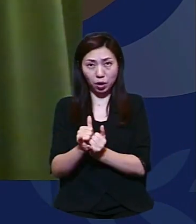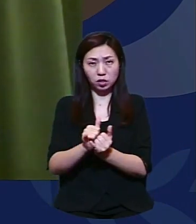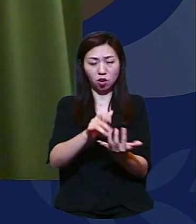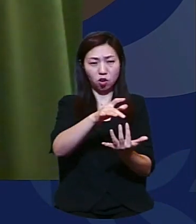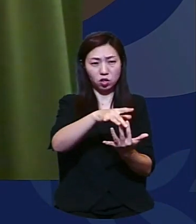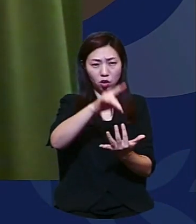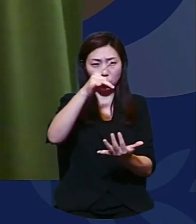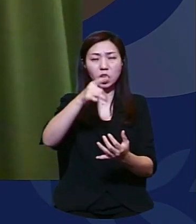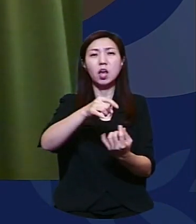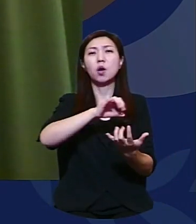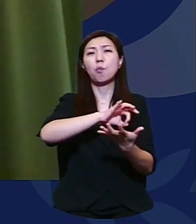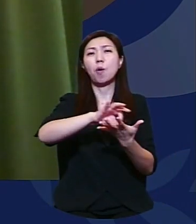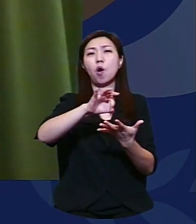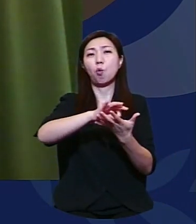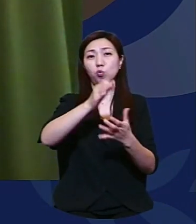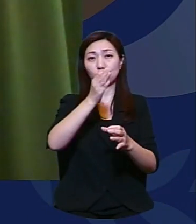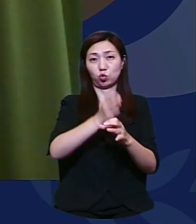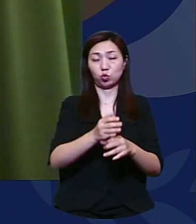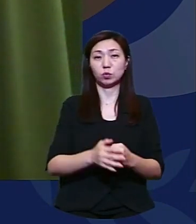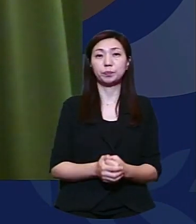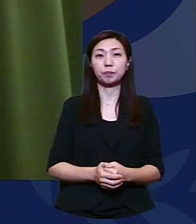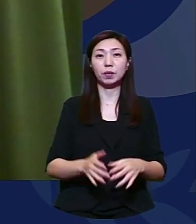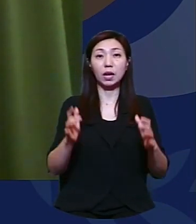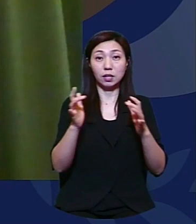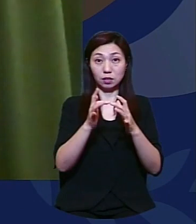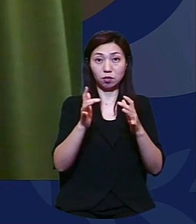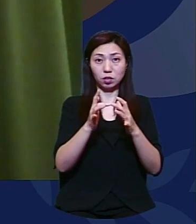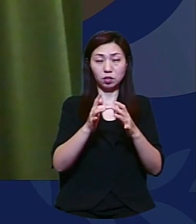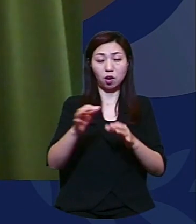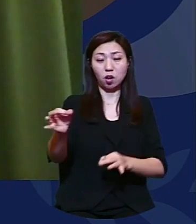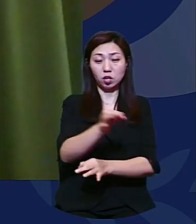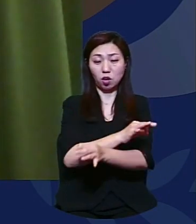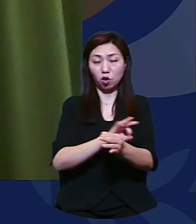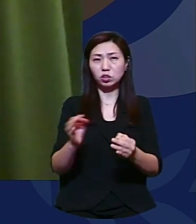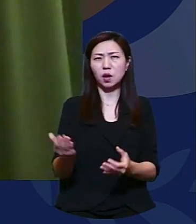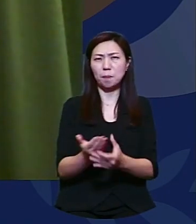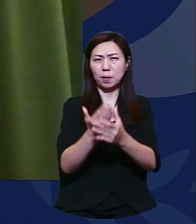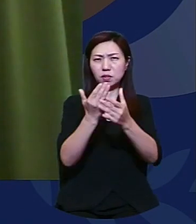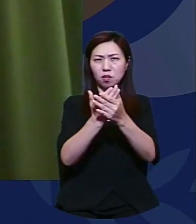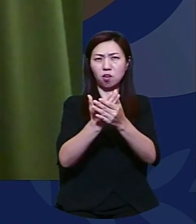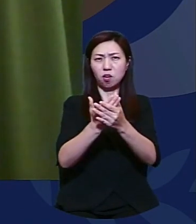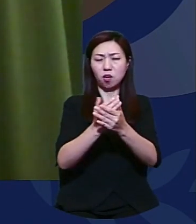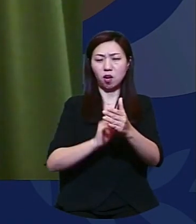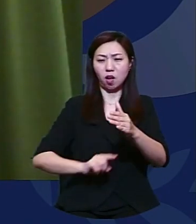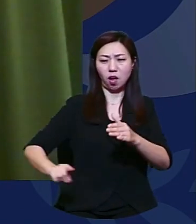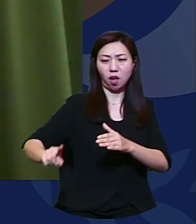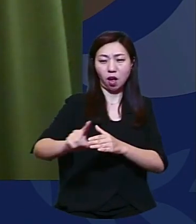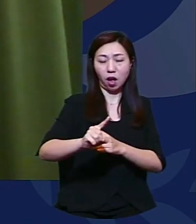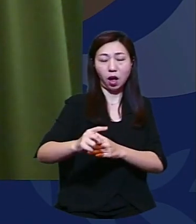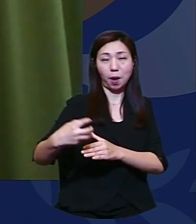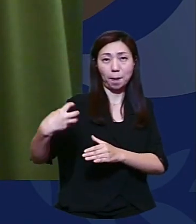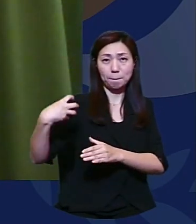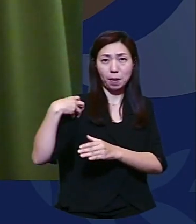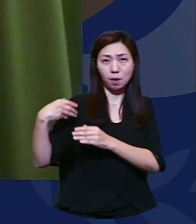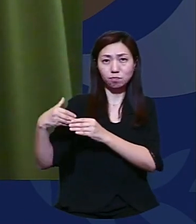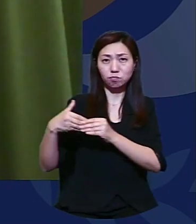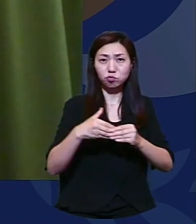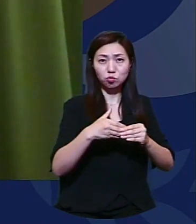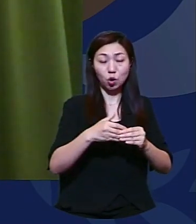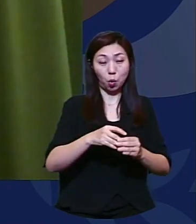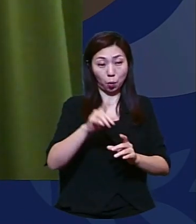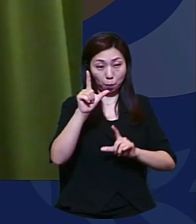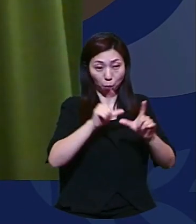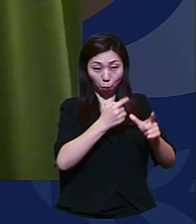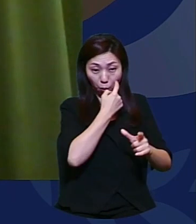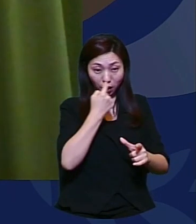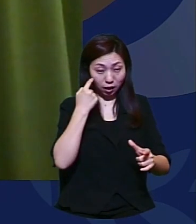with the internet to spur economic growth, to improve development outcomes, and to lift millions out of poverty. The global